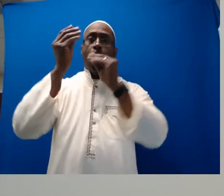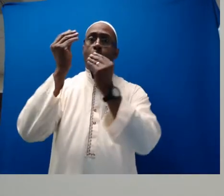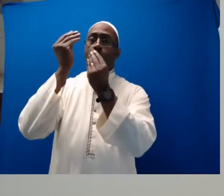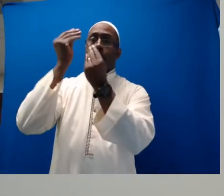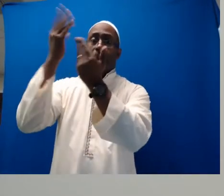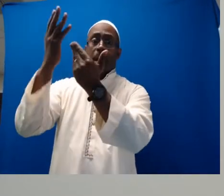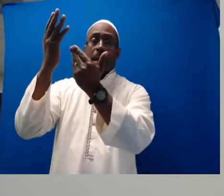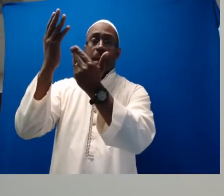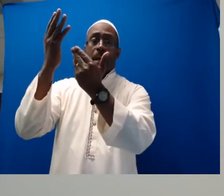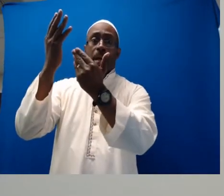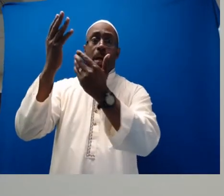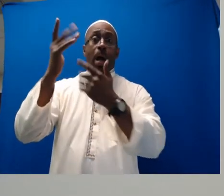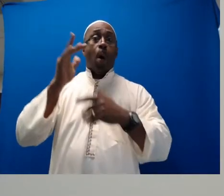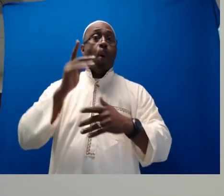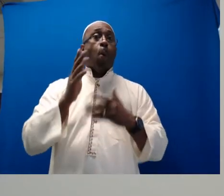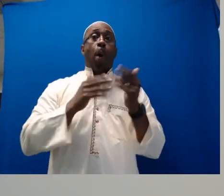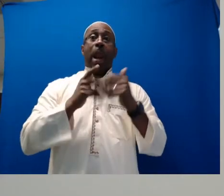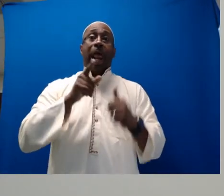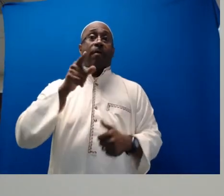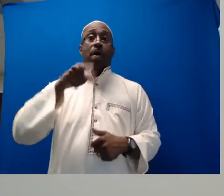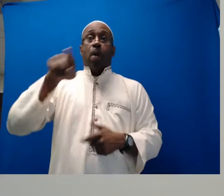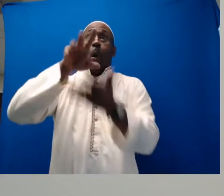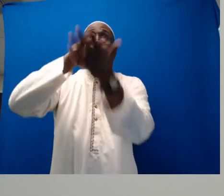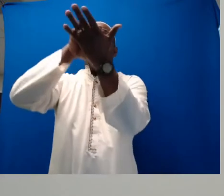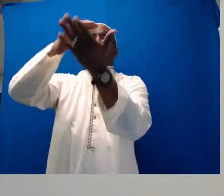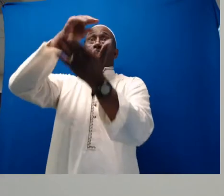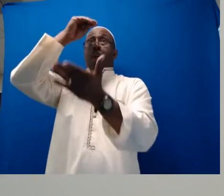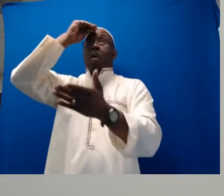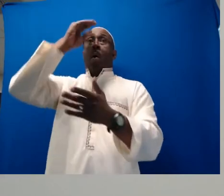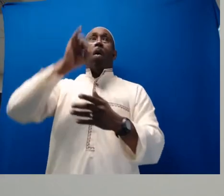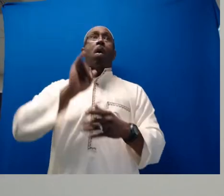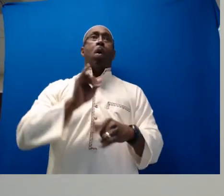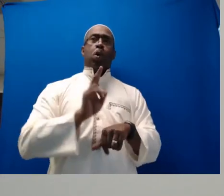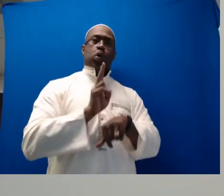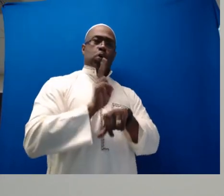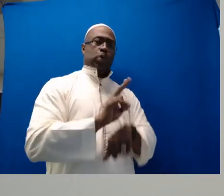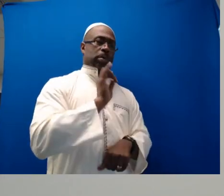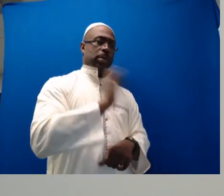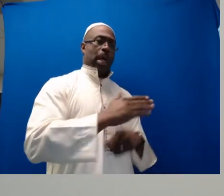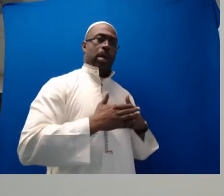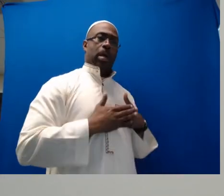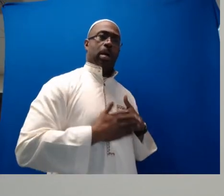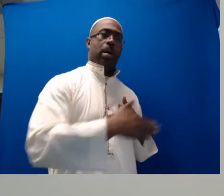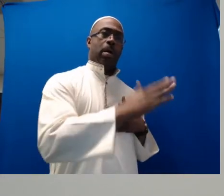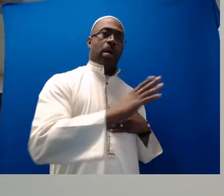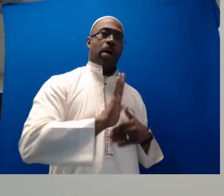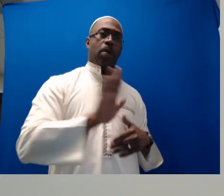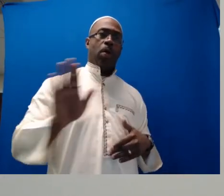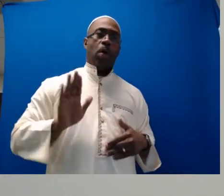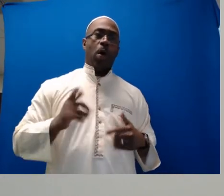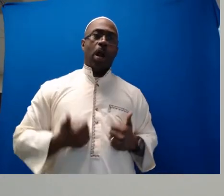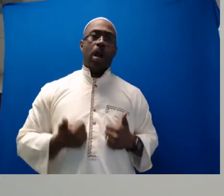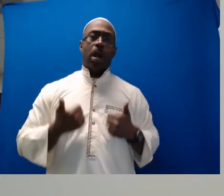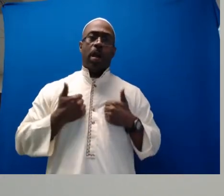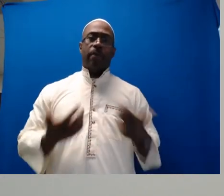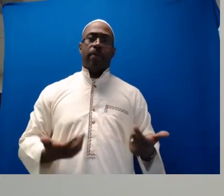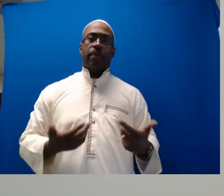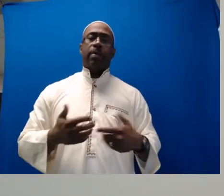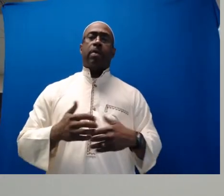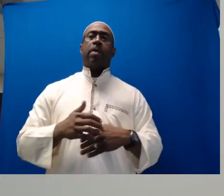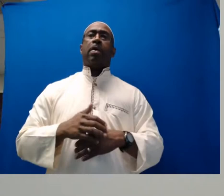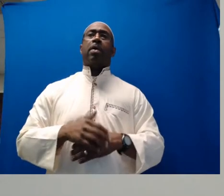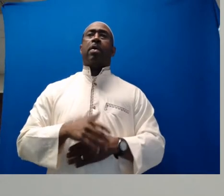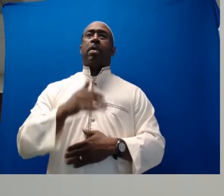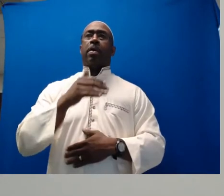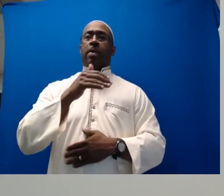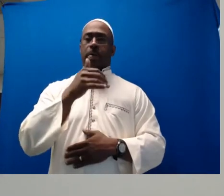put whatever they learn to the best of use in practice. Allahumma ameen. Allahumma salli ala